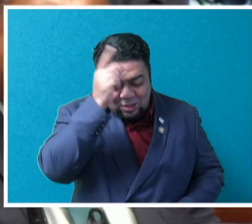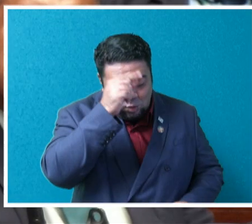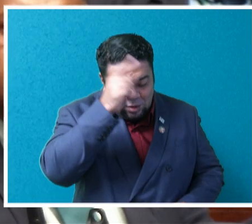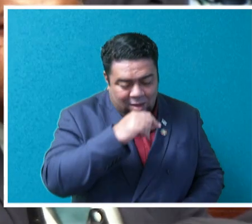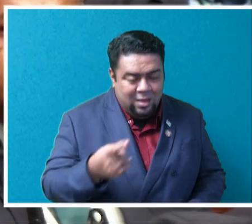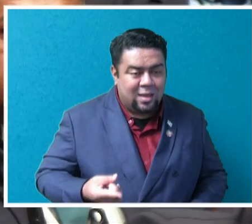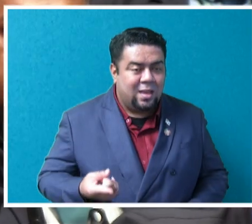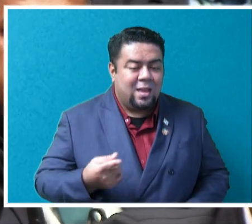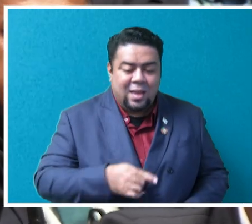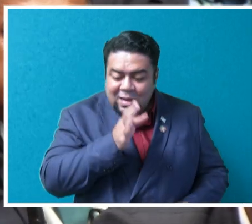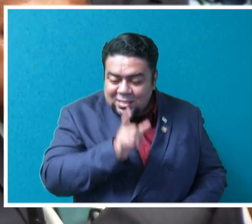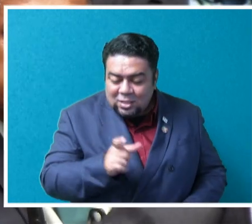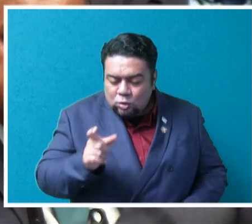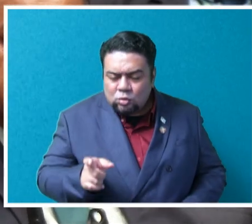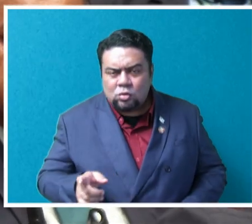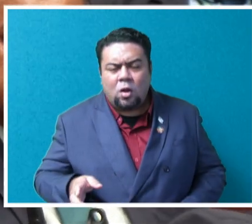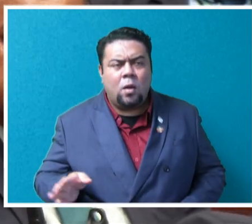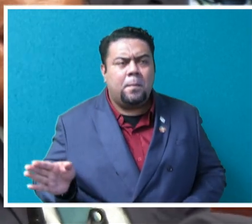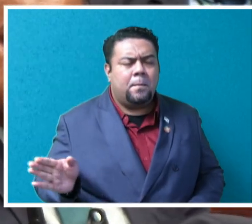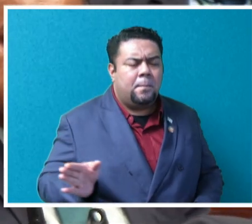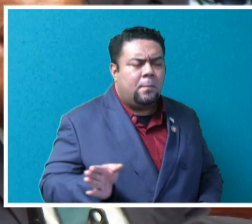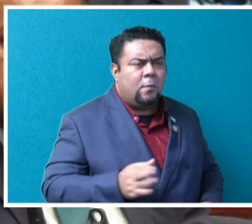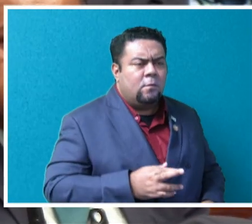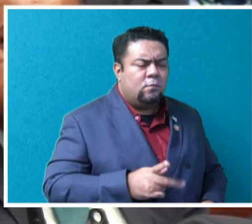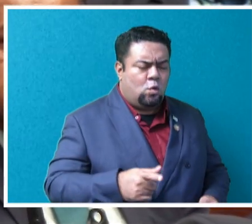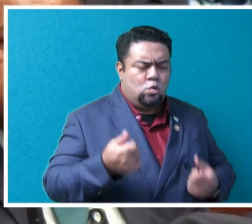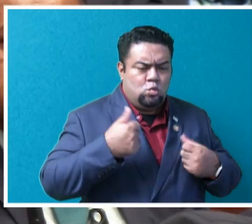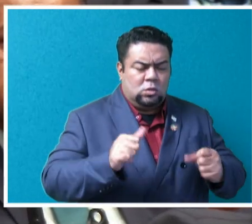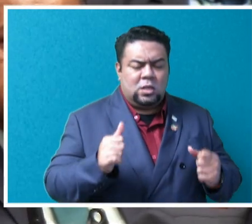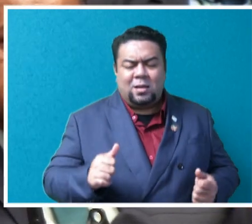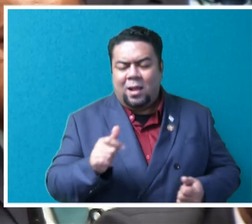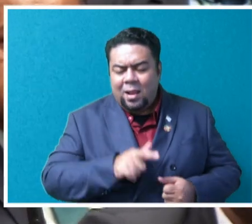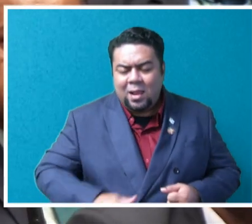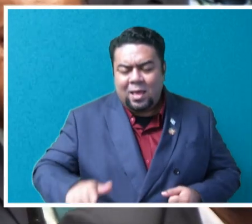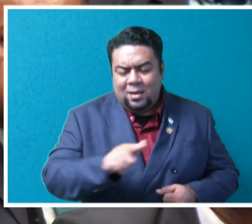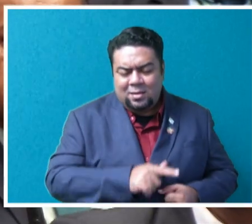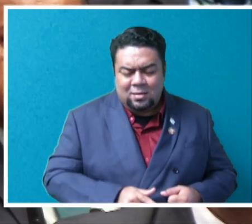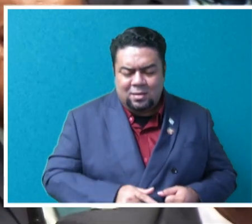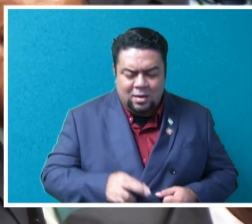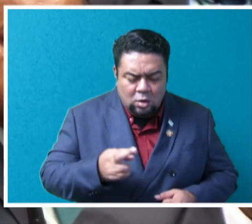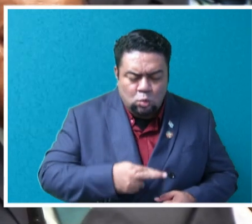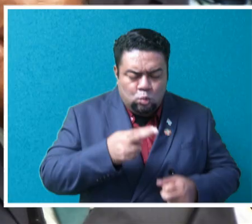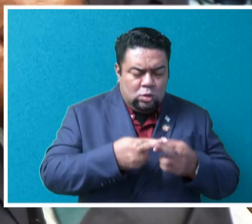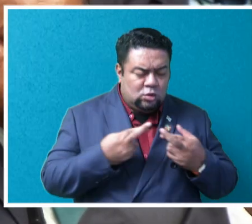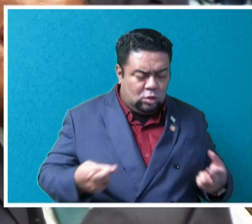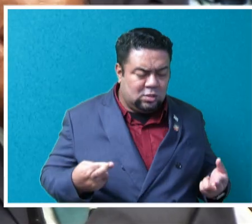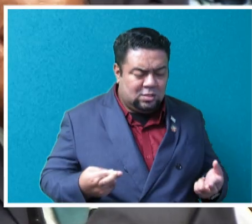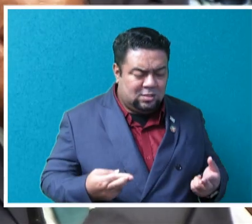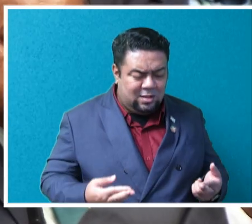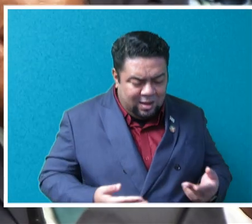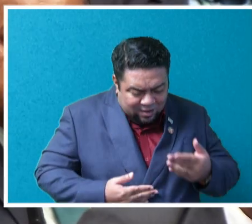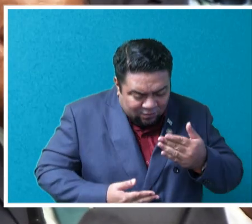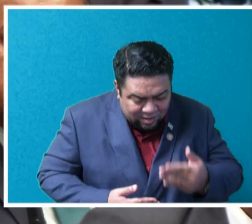institutions, protecting and utilizing land and natural resources, and advancing